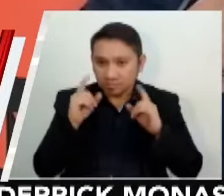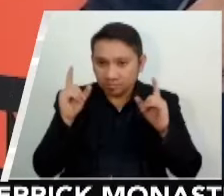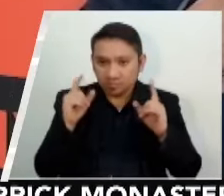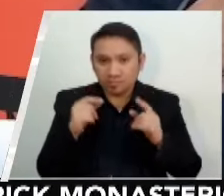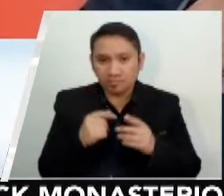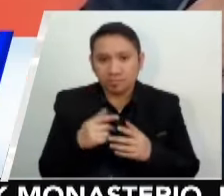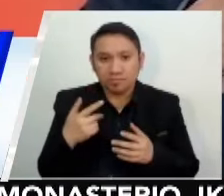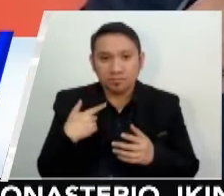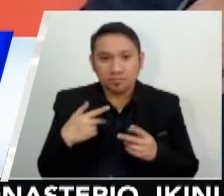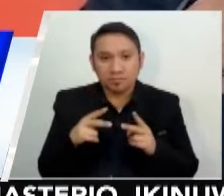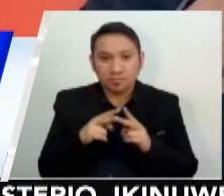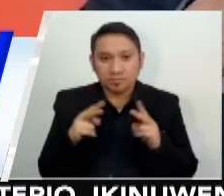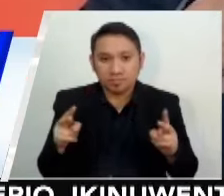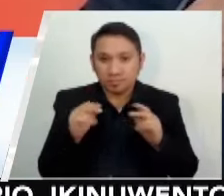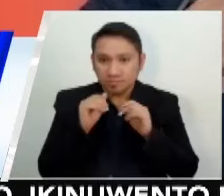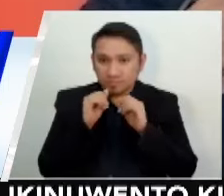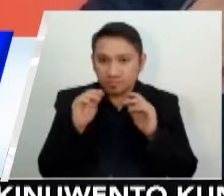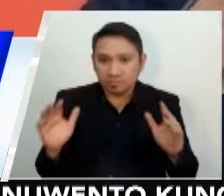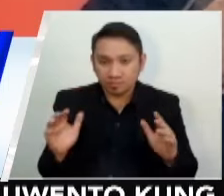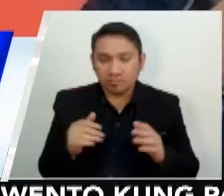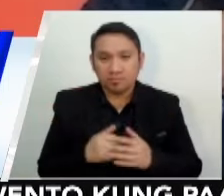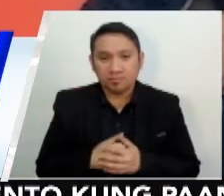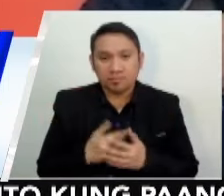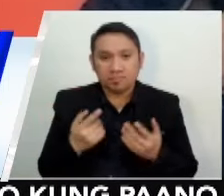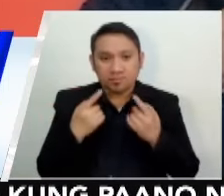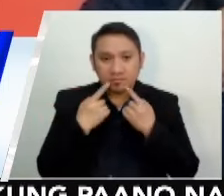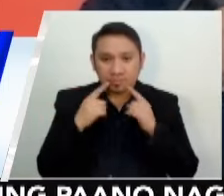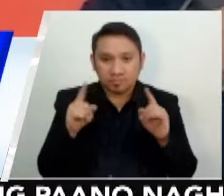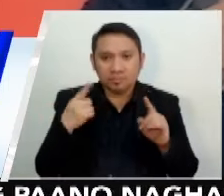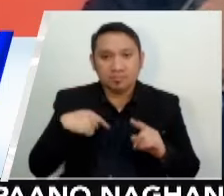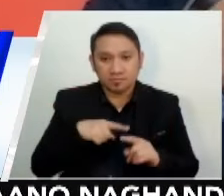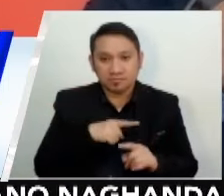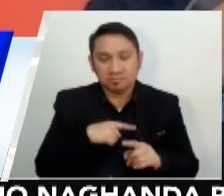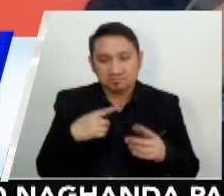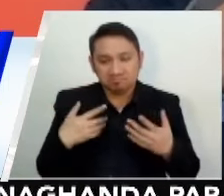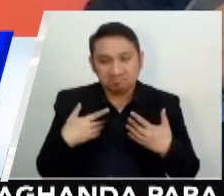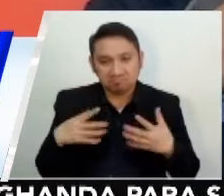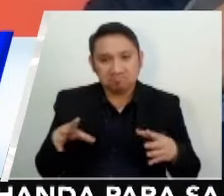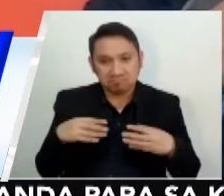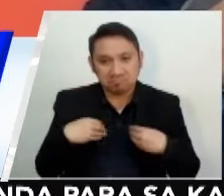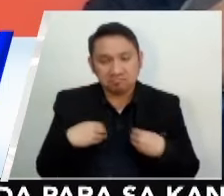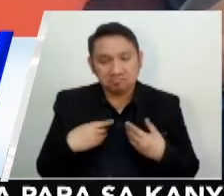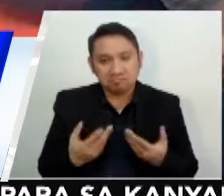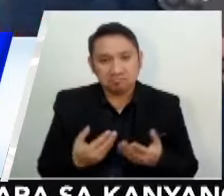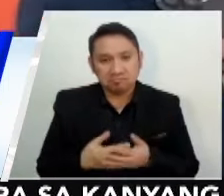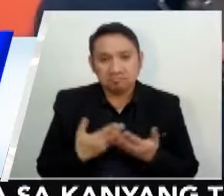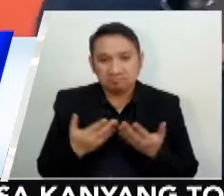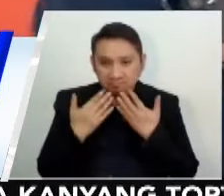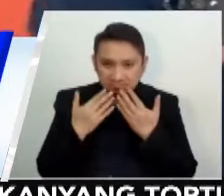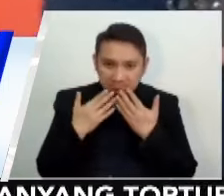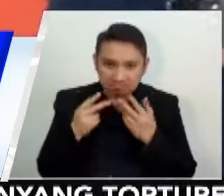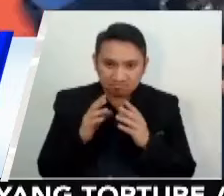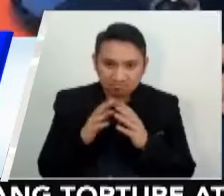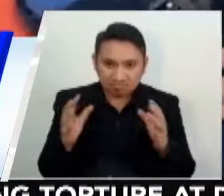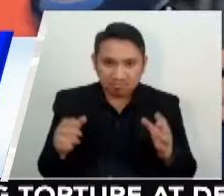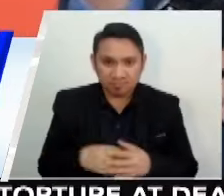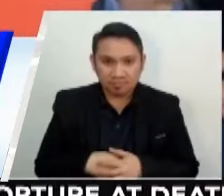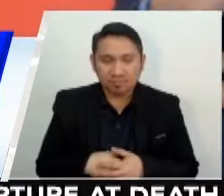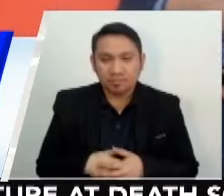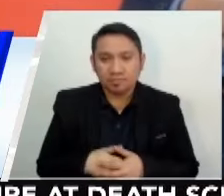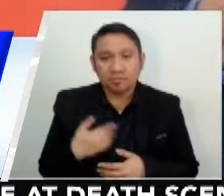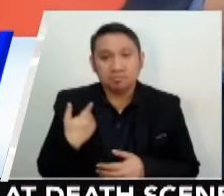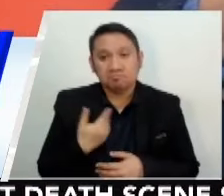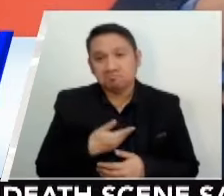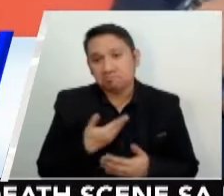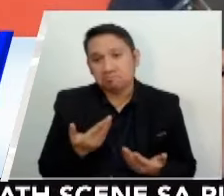with the achievements that we are able to accomplish with this film. So maraming salamat po. We're very, very proud, of